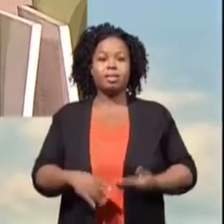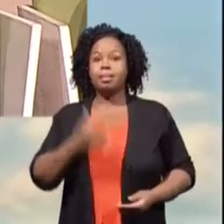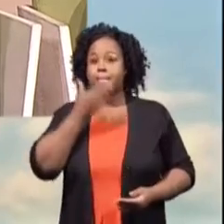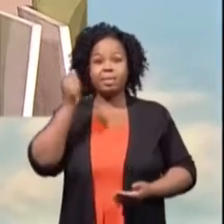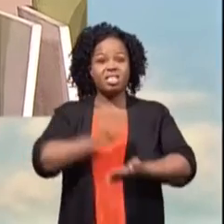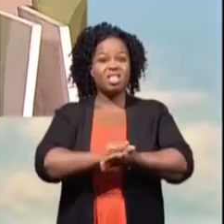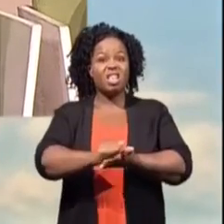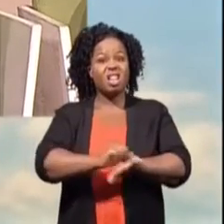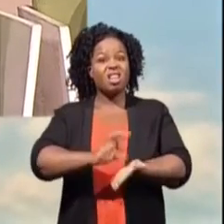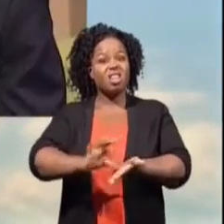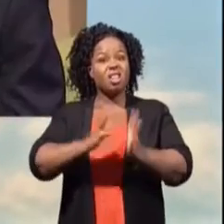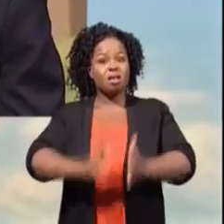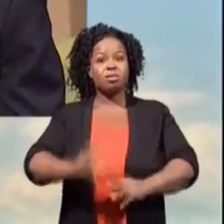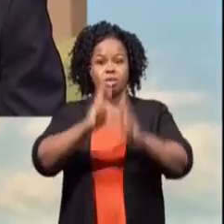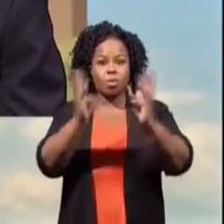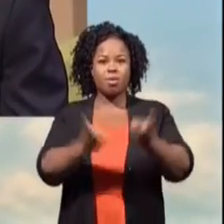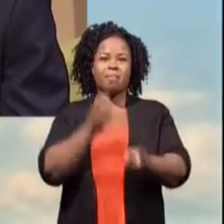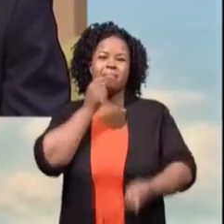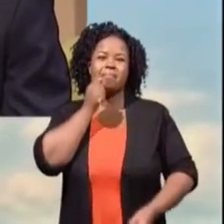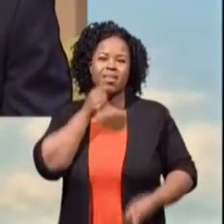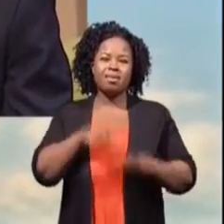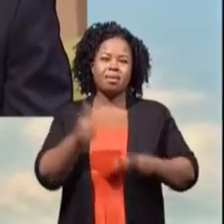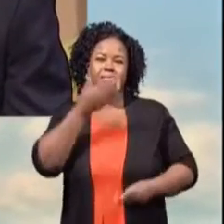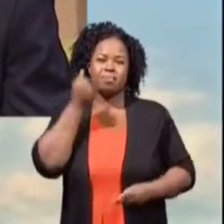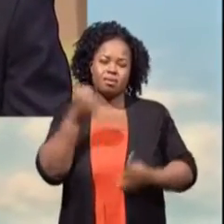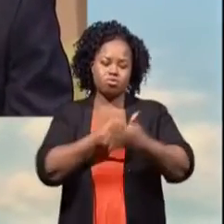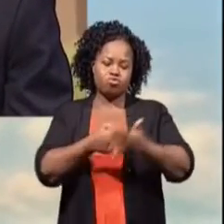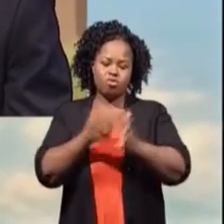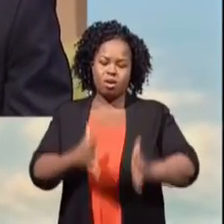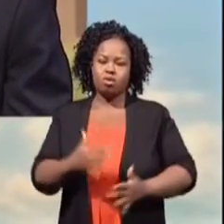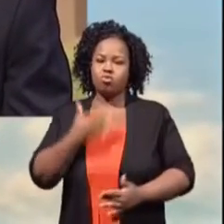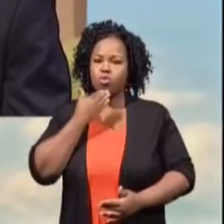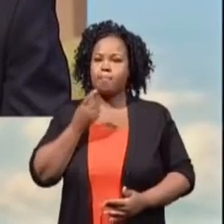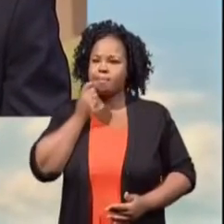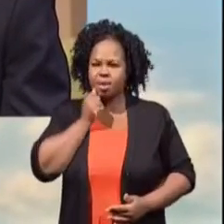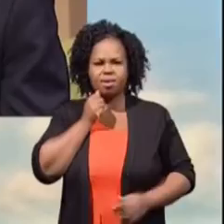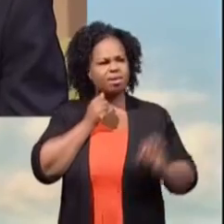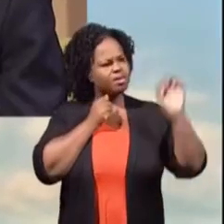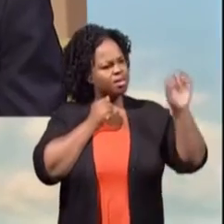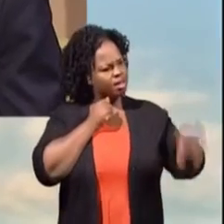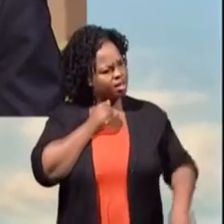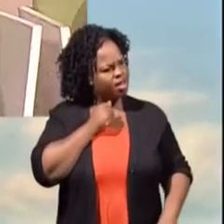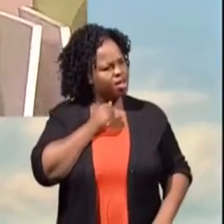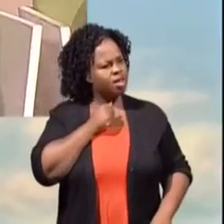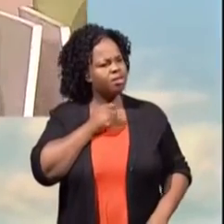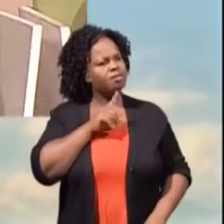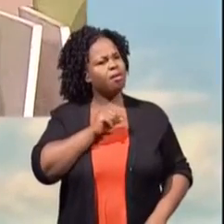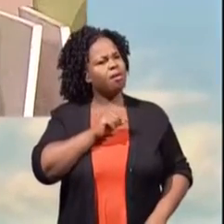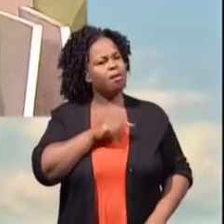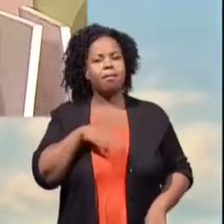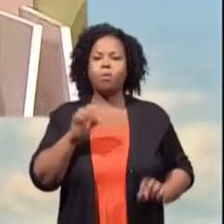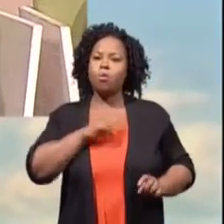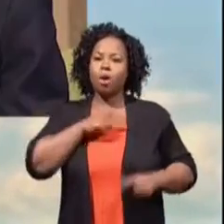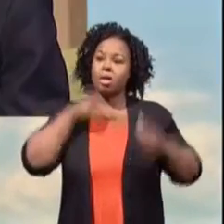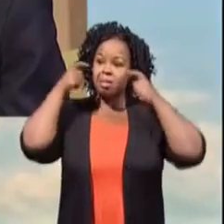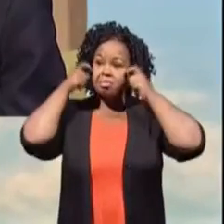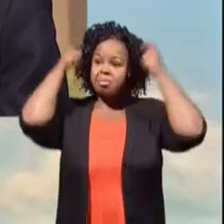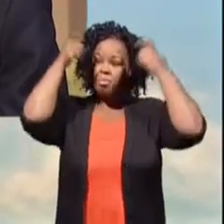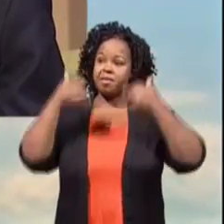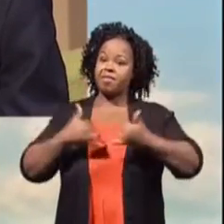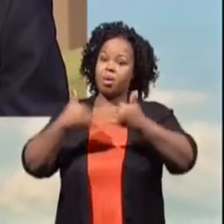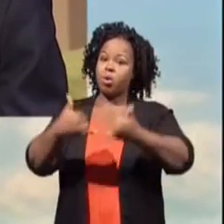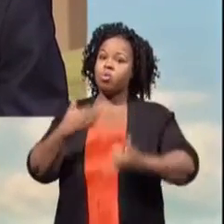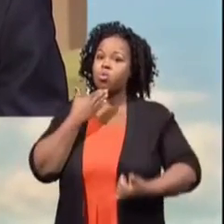in the world I mean the best cookers in the world I mean actually oh this is good the chef ba wina ndi award ha ba di